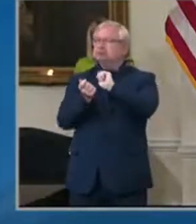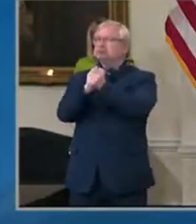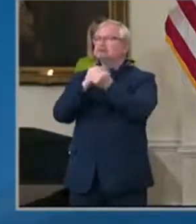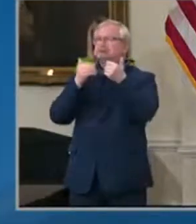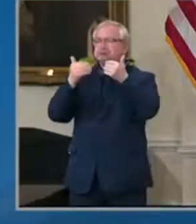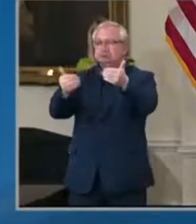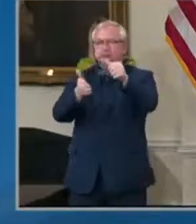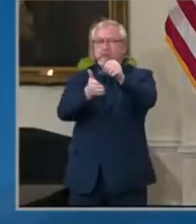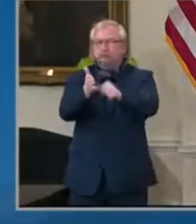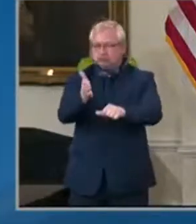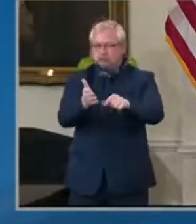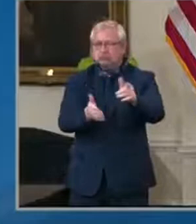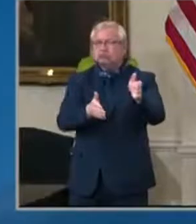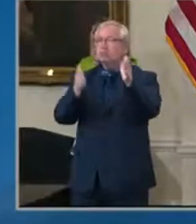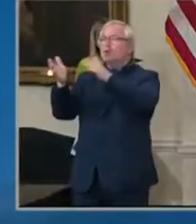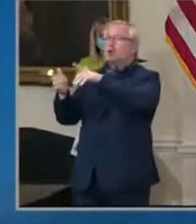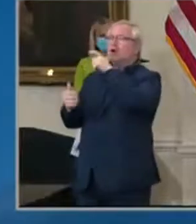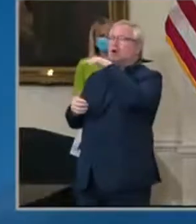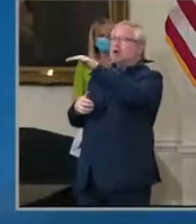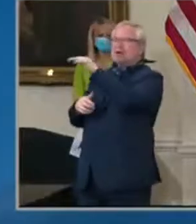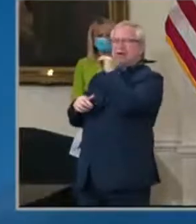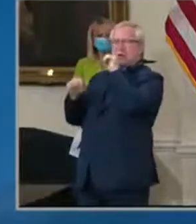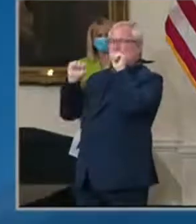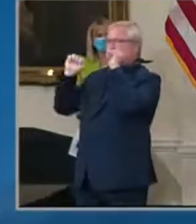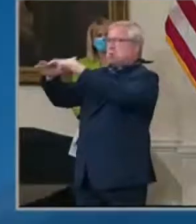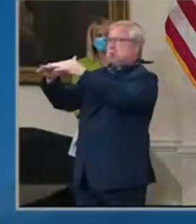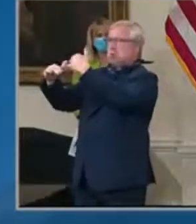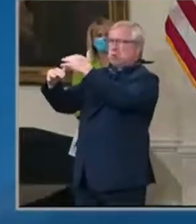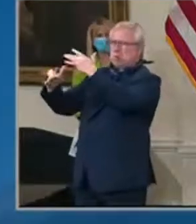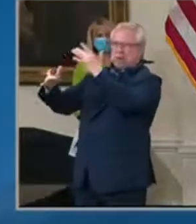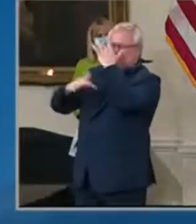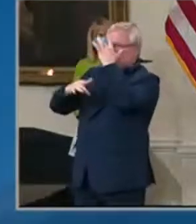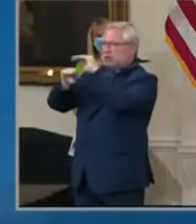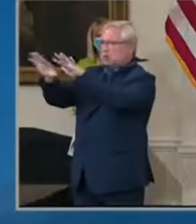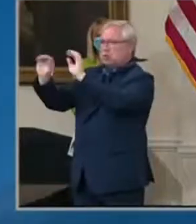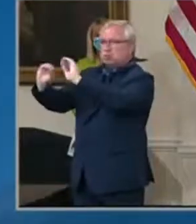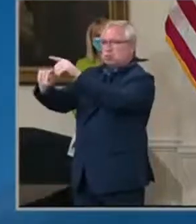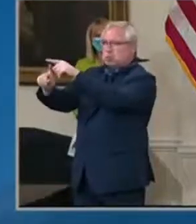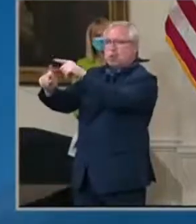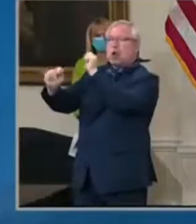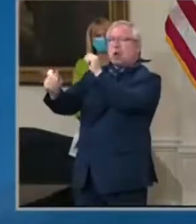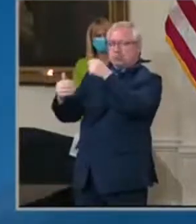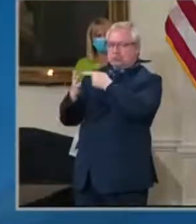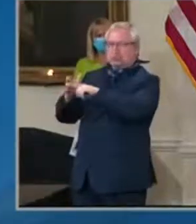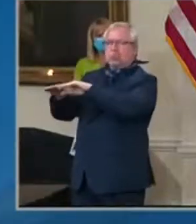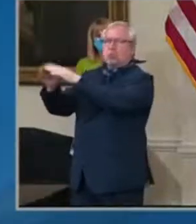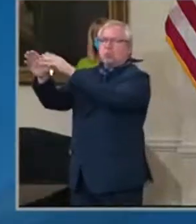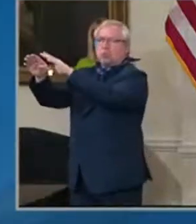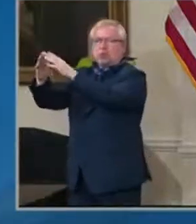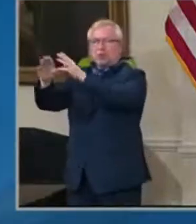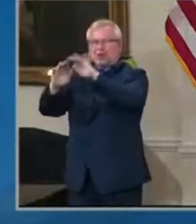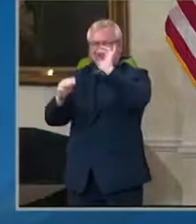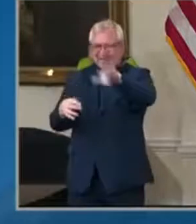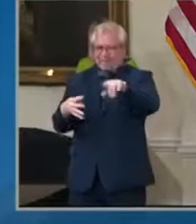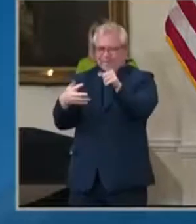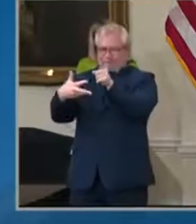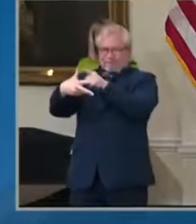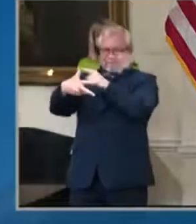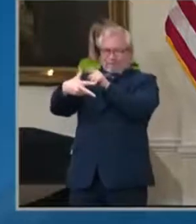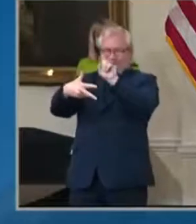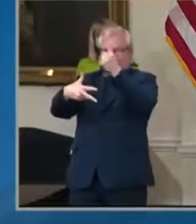of cases. Local governments could also have additional flexibility to open things